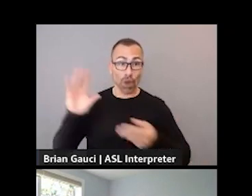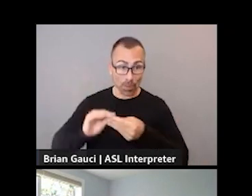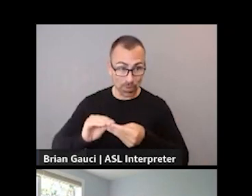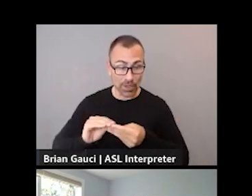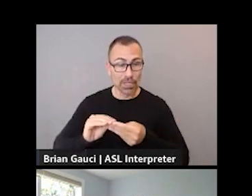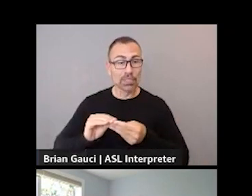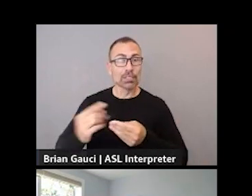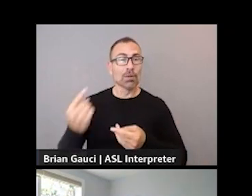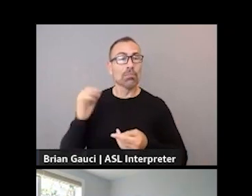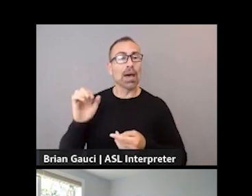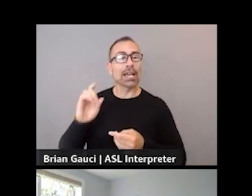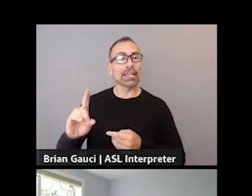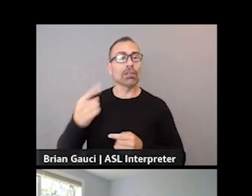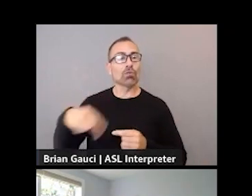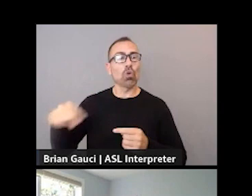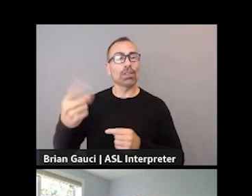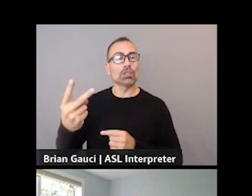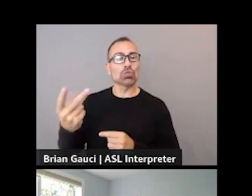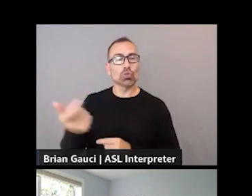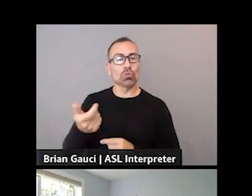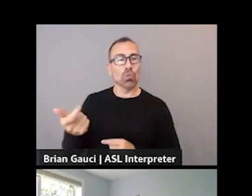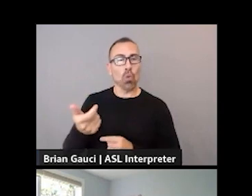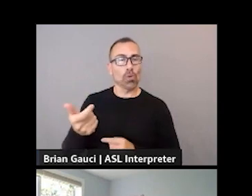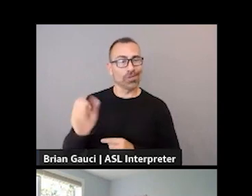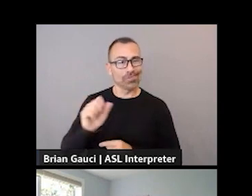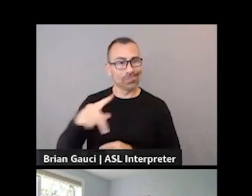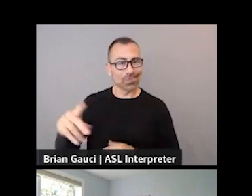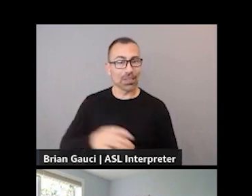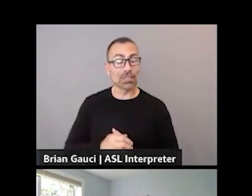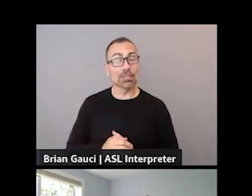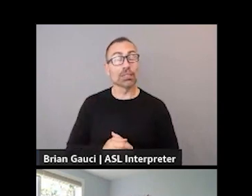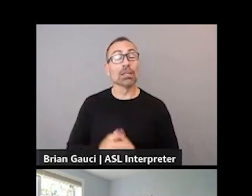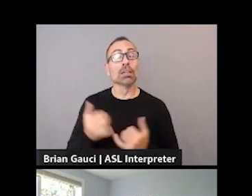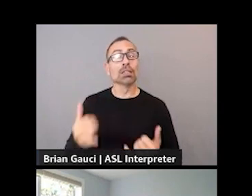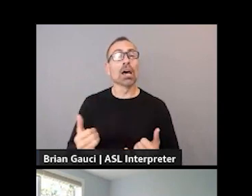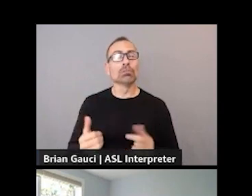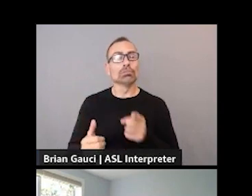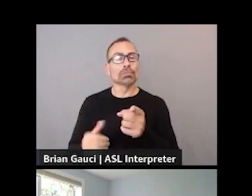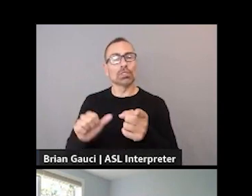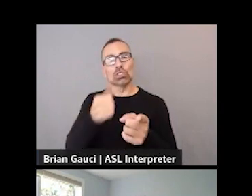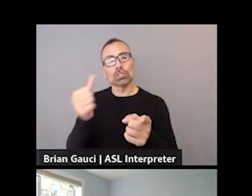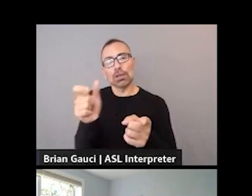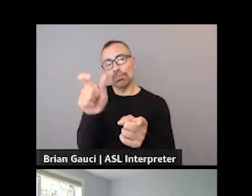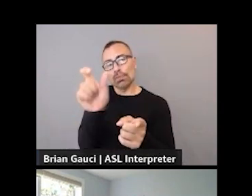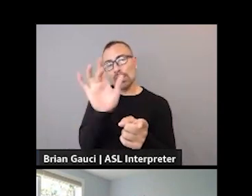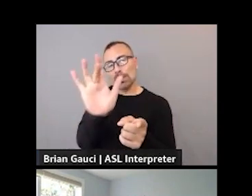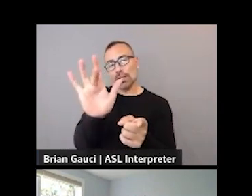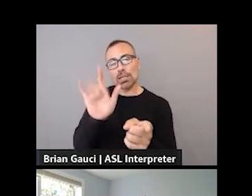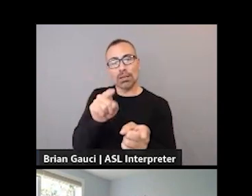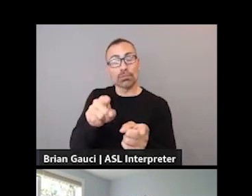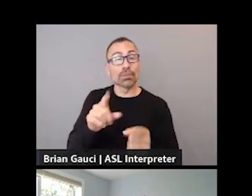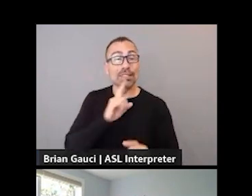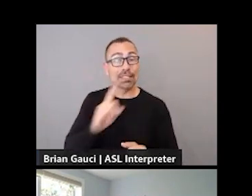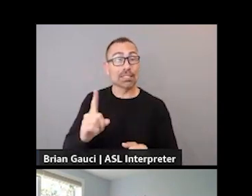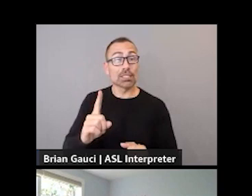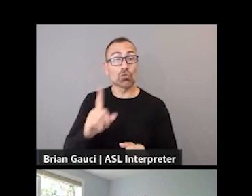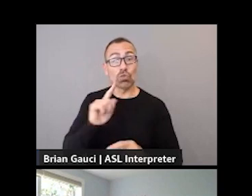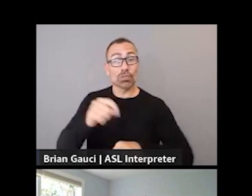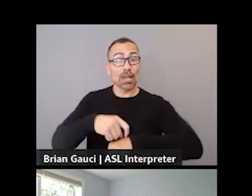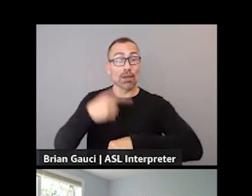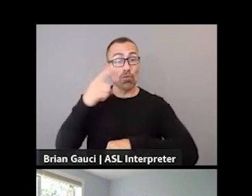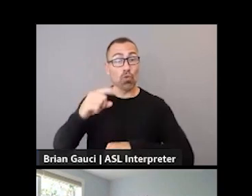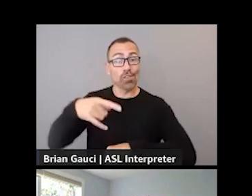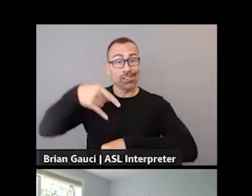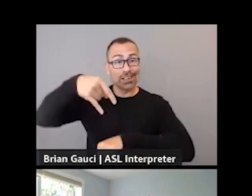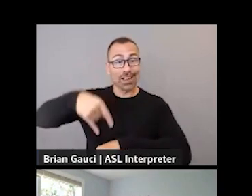And if we jump over to this tab over here, this is the IVS real-time for Android demo. And this